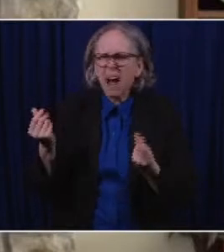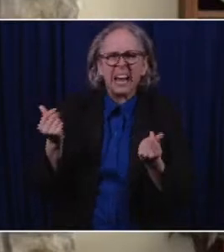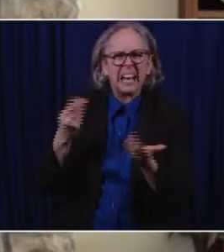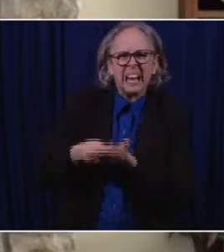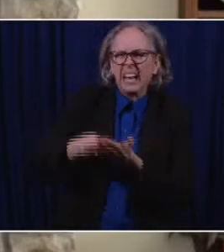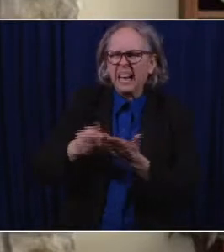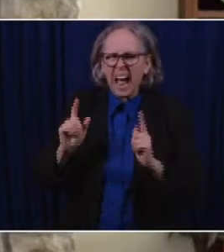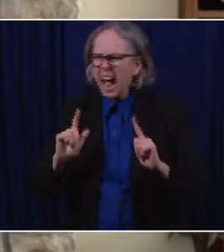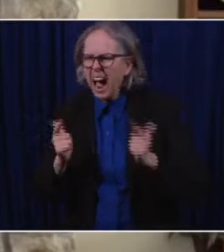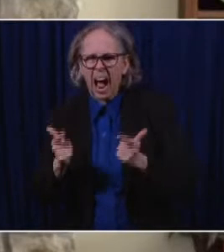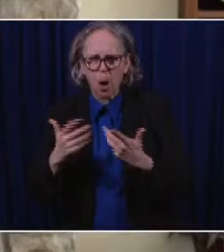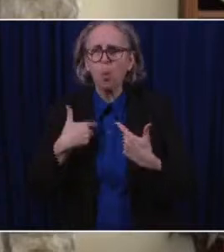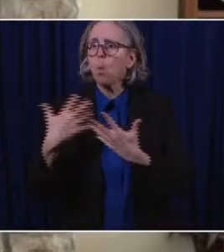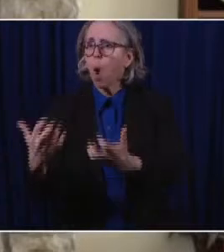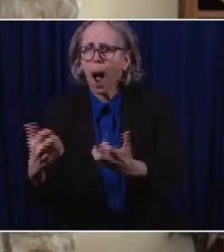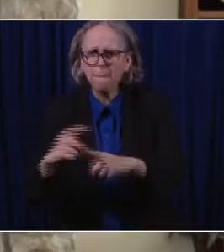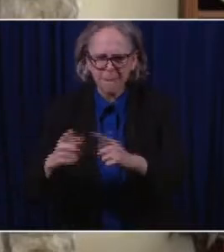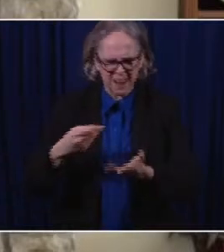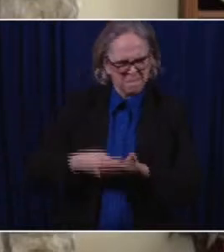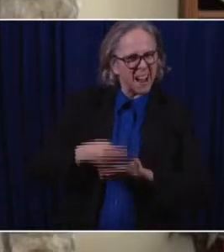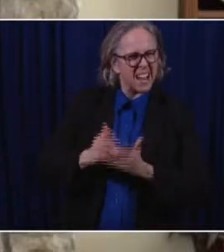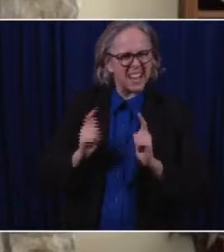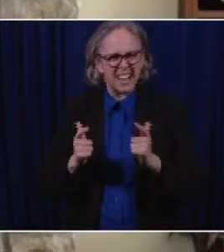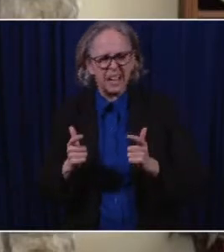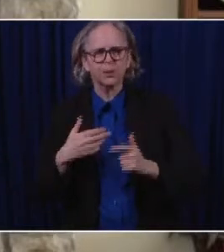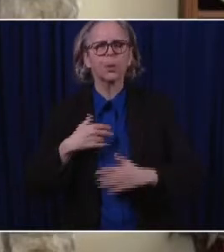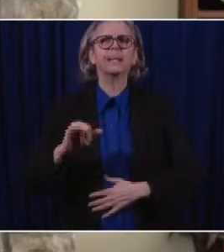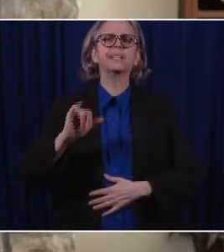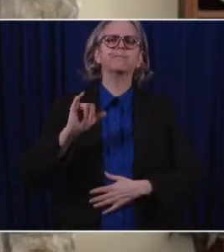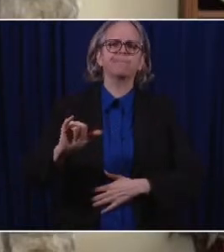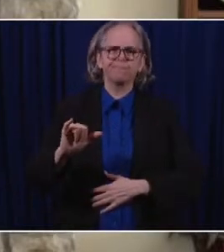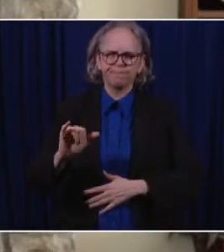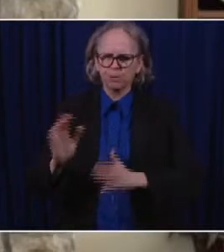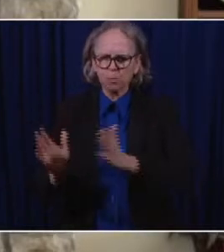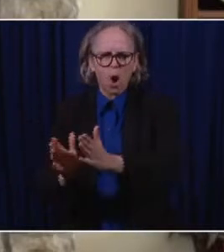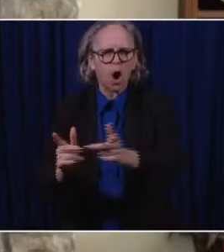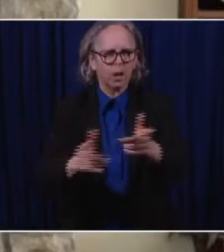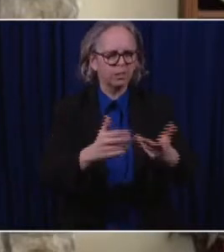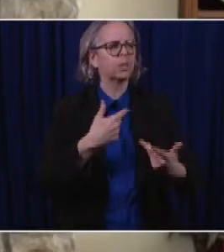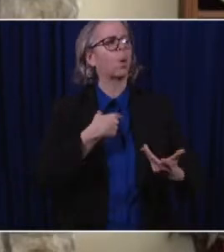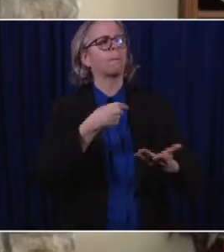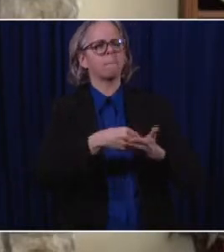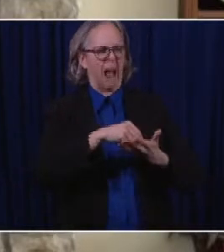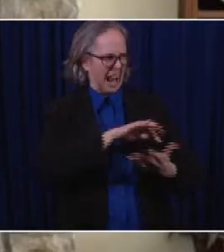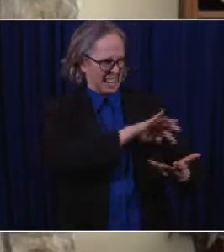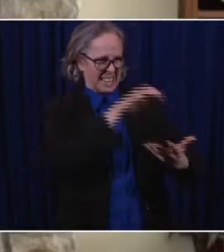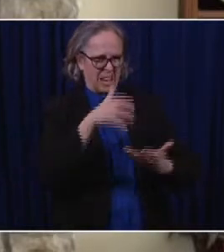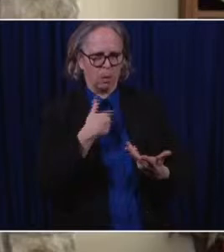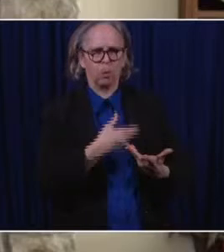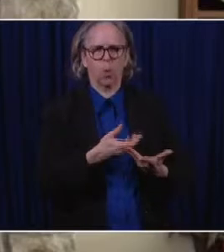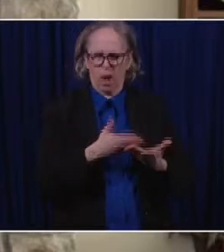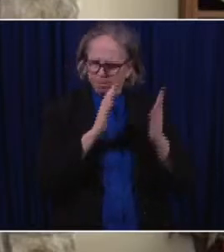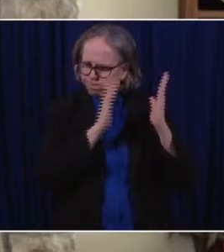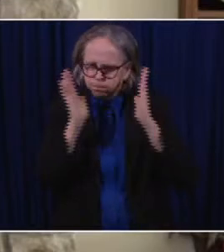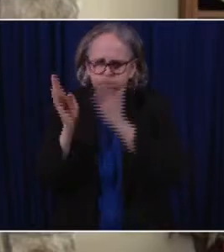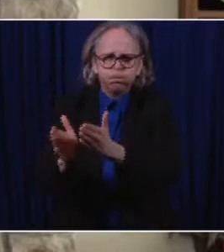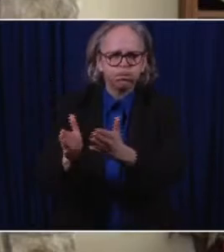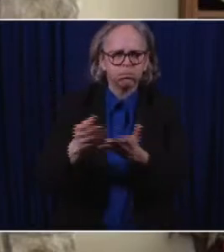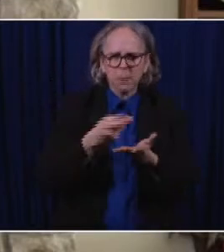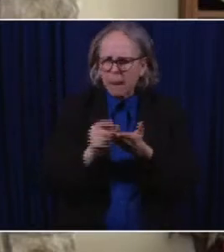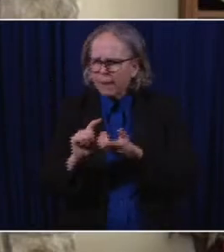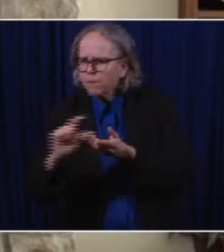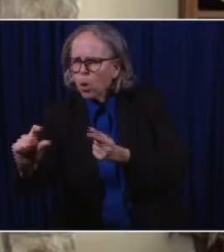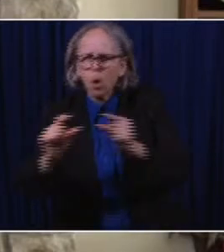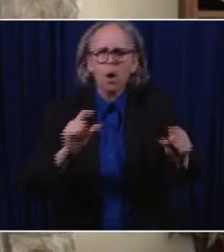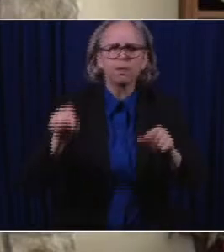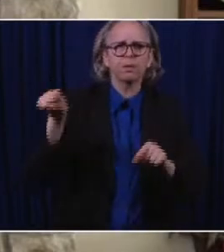And so we're taking away that issue and providing the money so that they can in fact